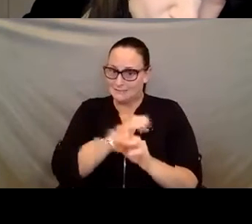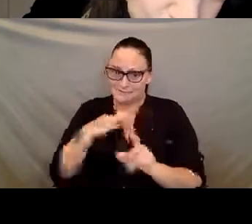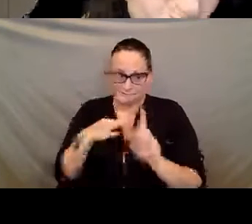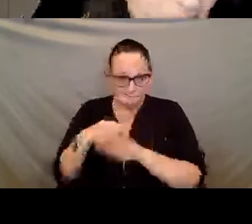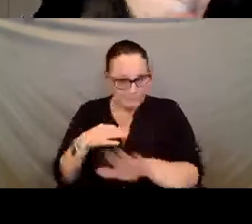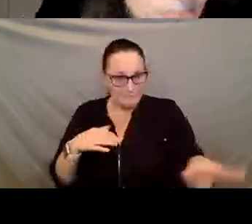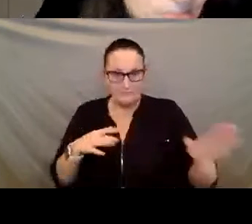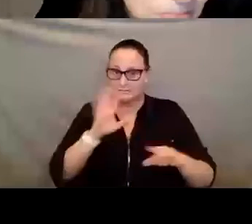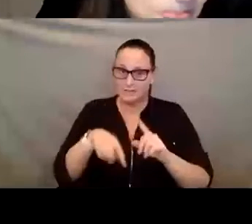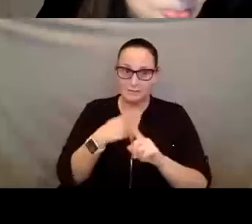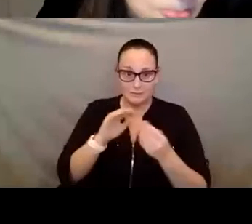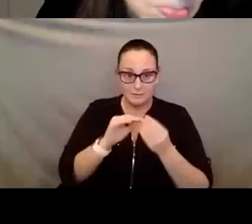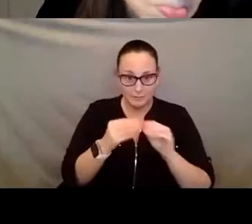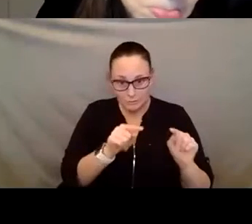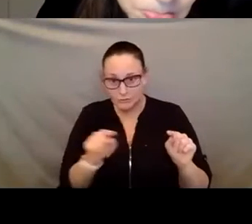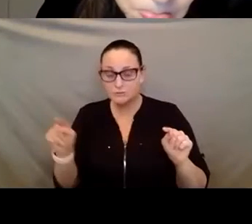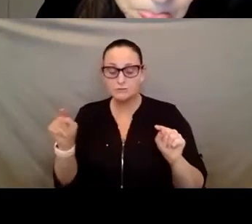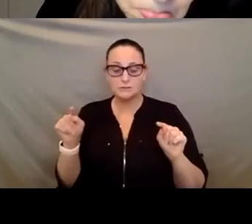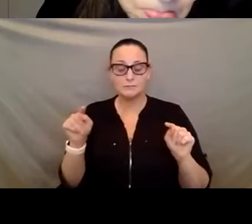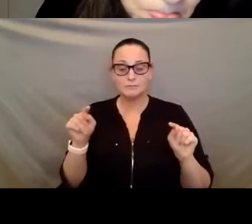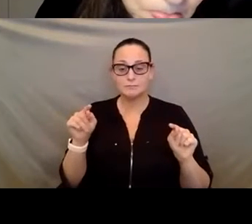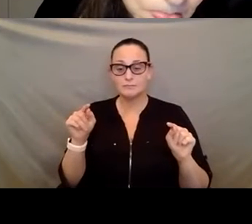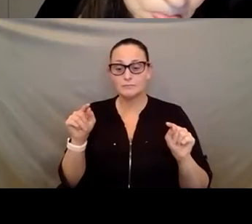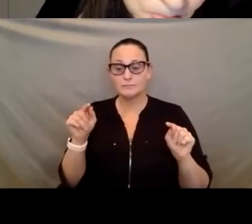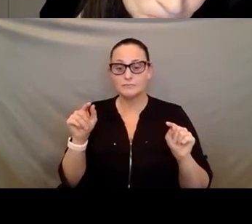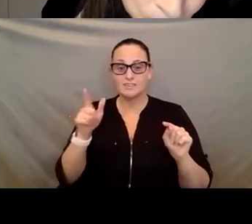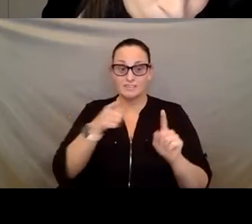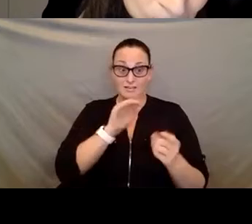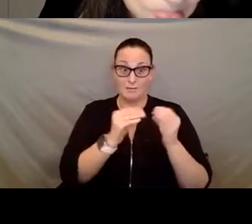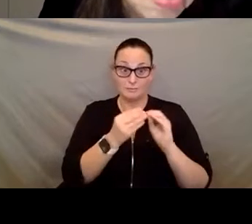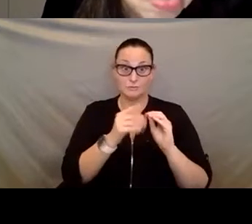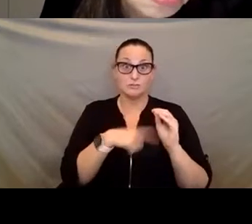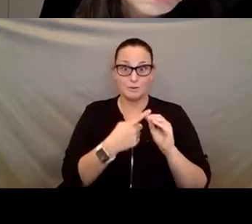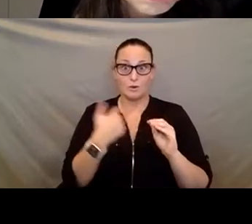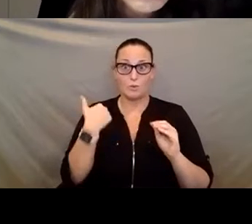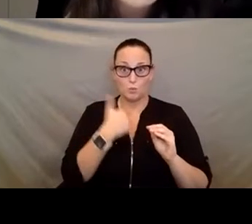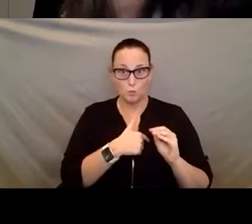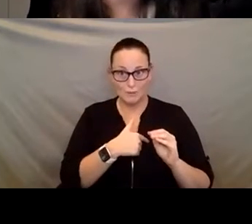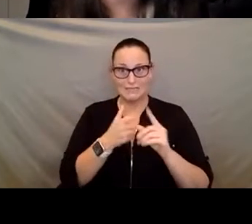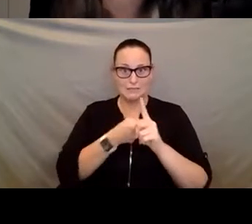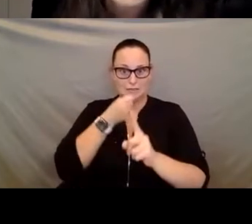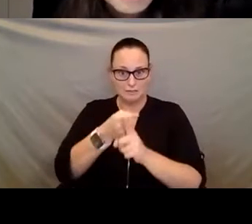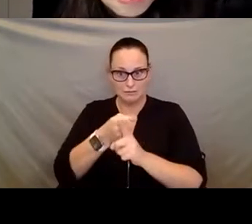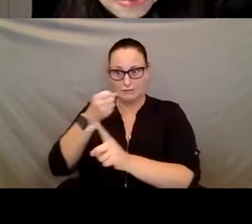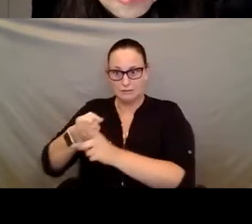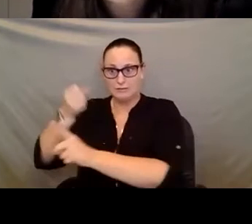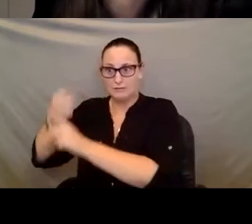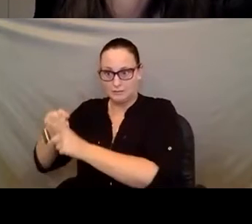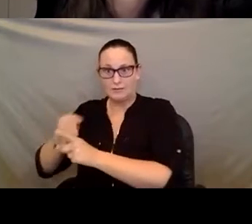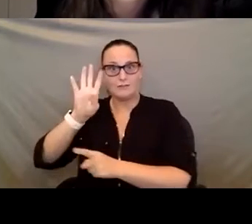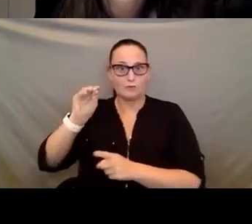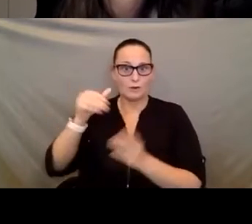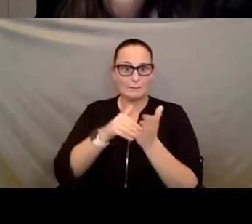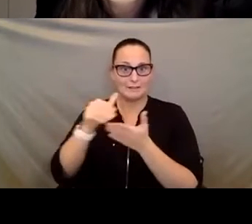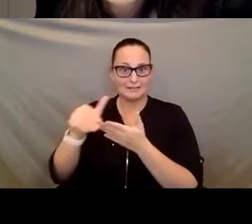talk about these numbers, but the numbers are about making sure that we made a difference to the 40 million Californians